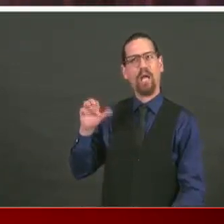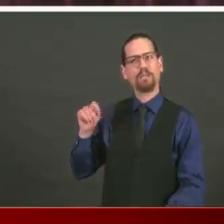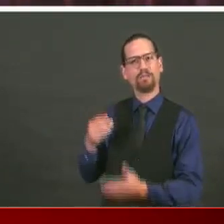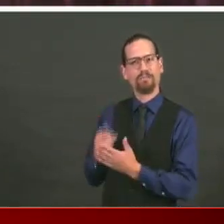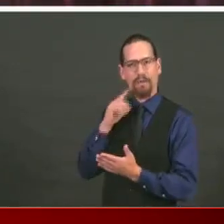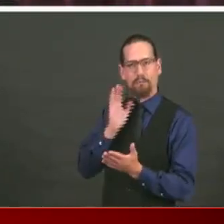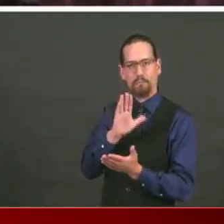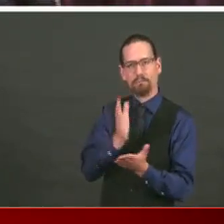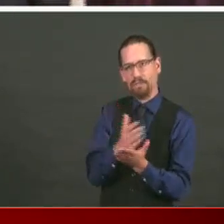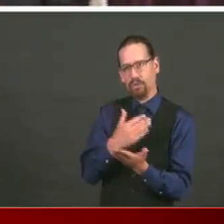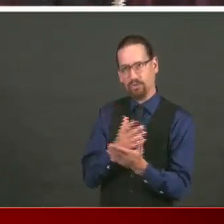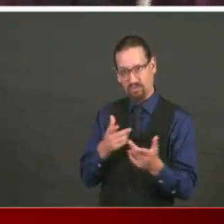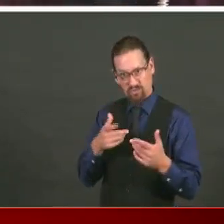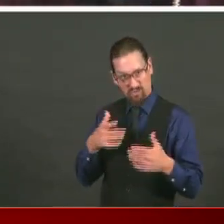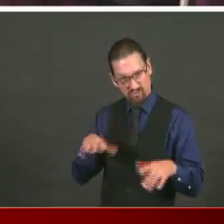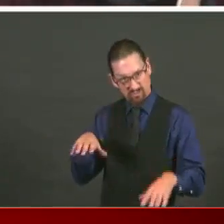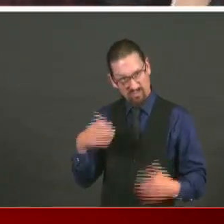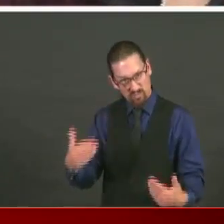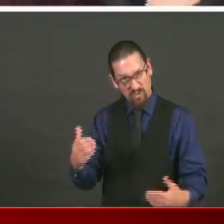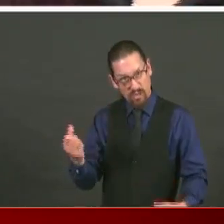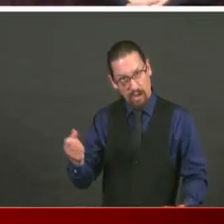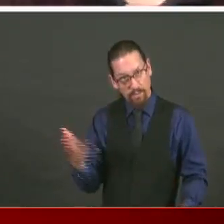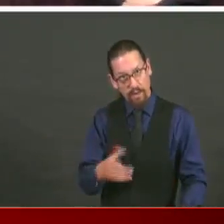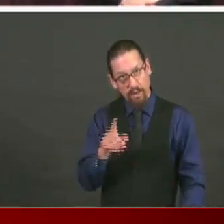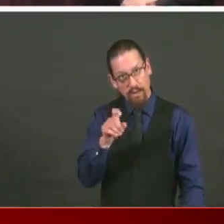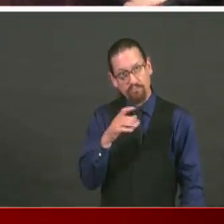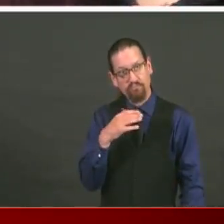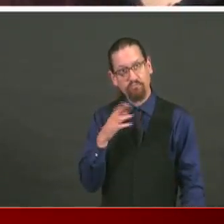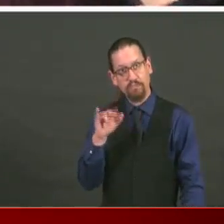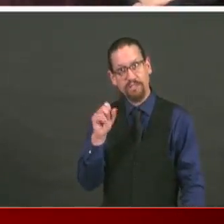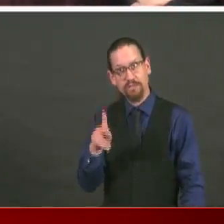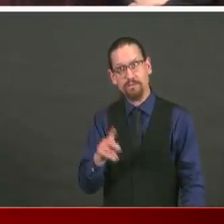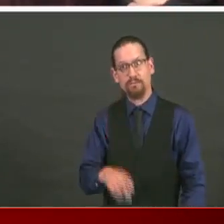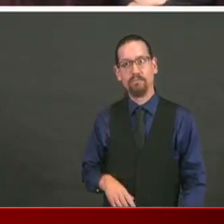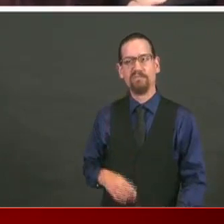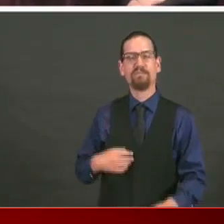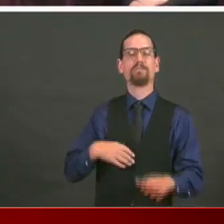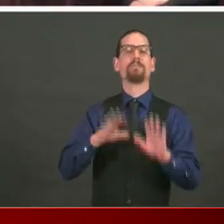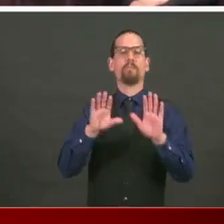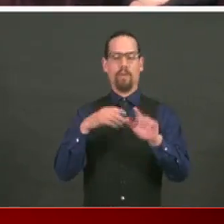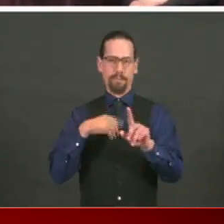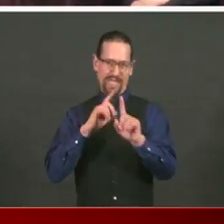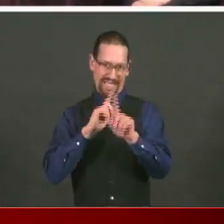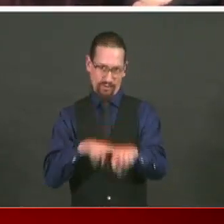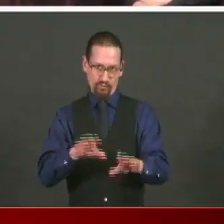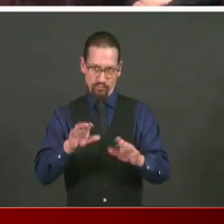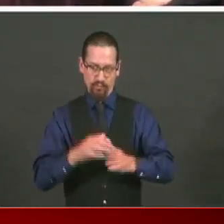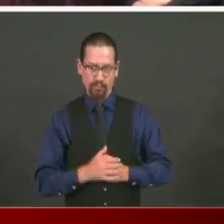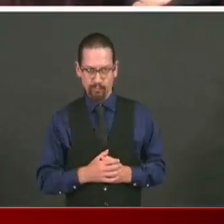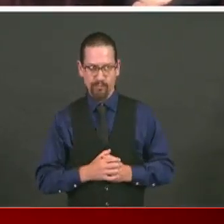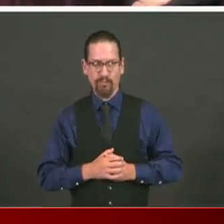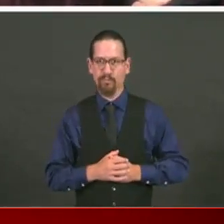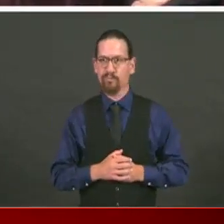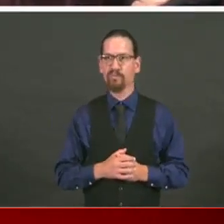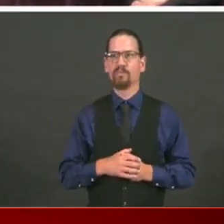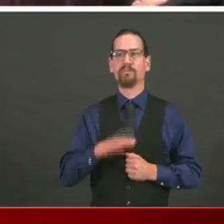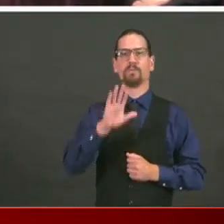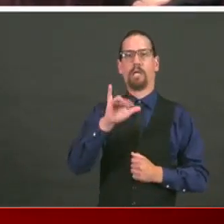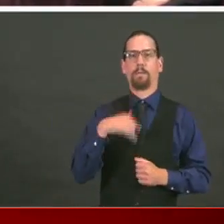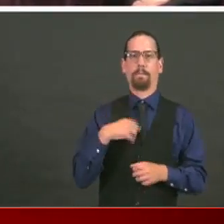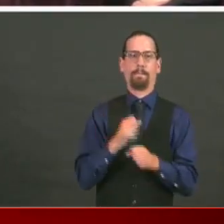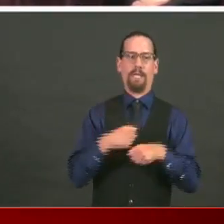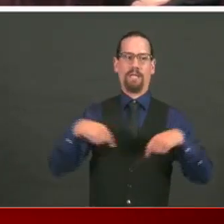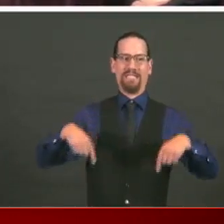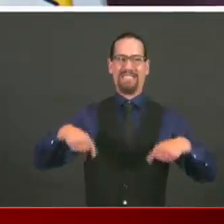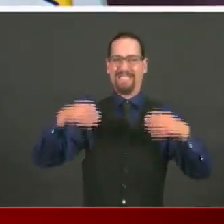you taking the gamble? So I would say this. I am governing through a lot of uncertainty, so you